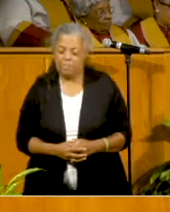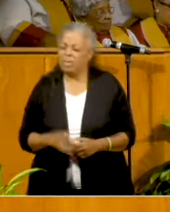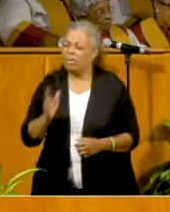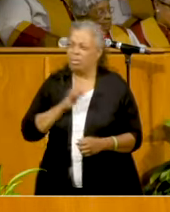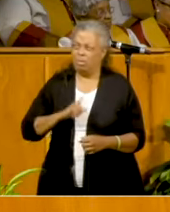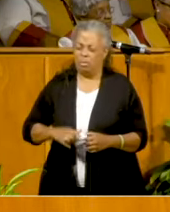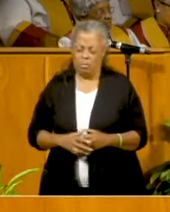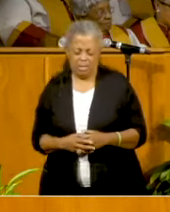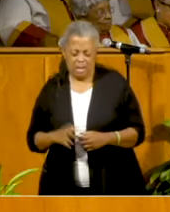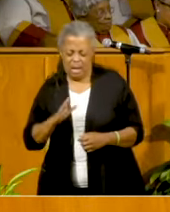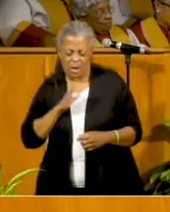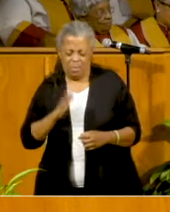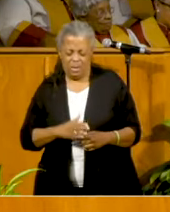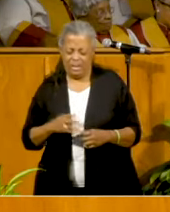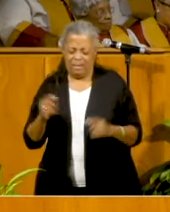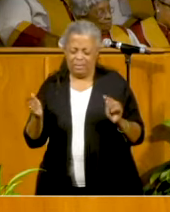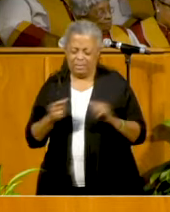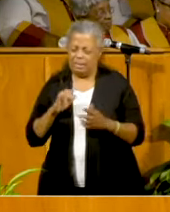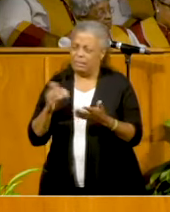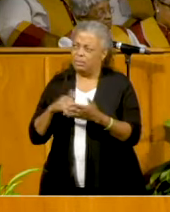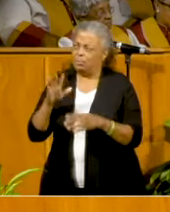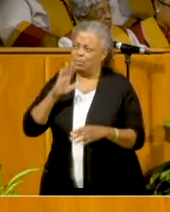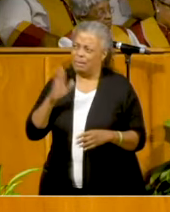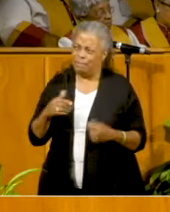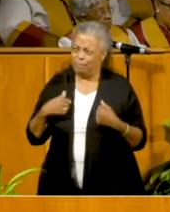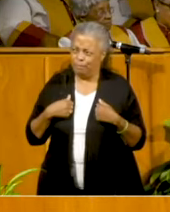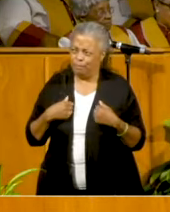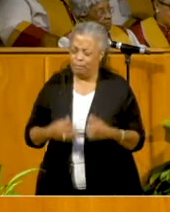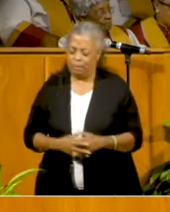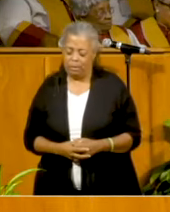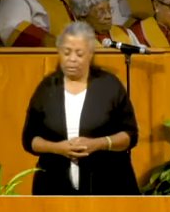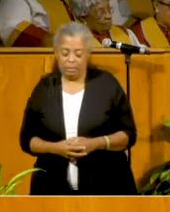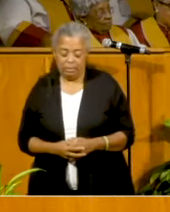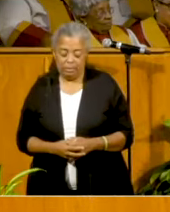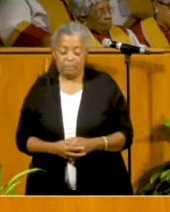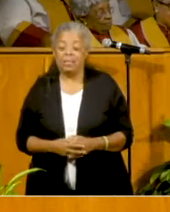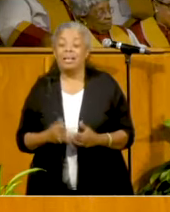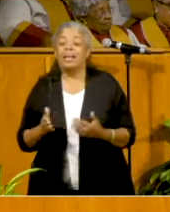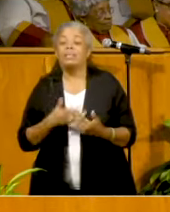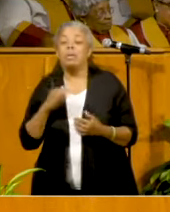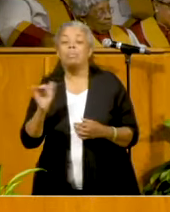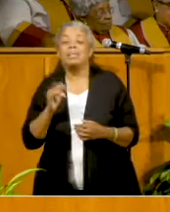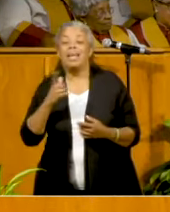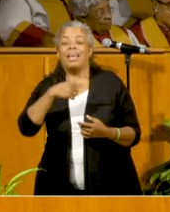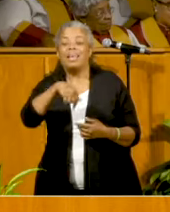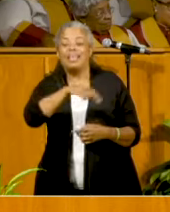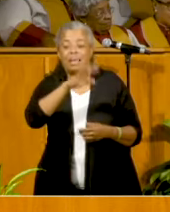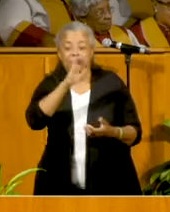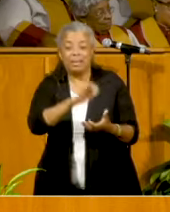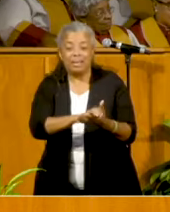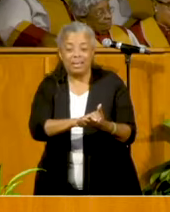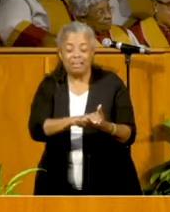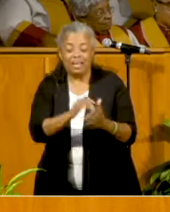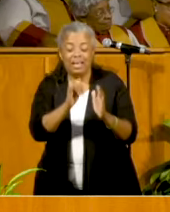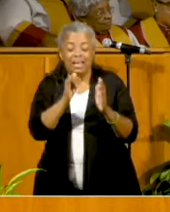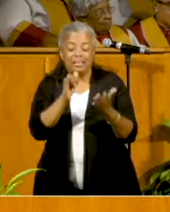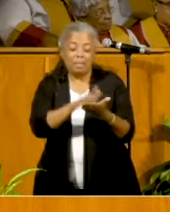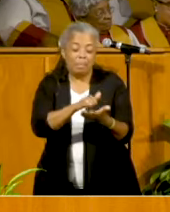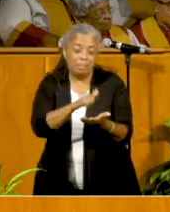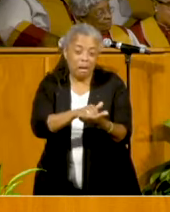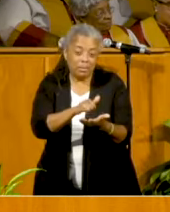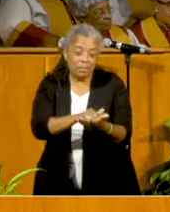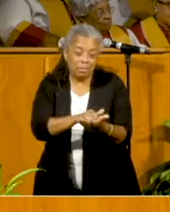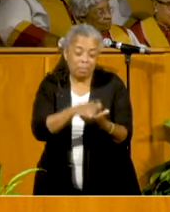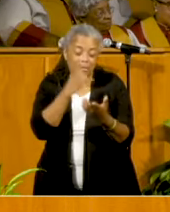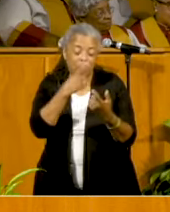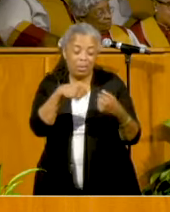Lord, I would never sin against you. It's almost as if they believe it is impossible and incapable